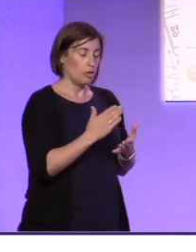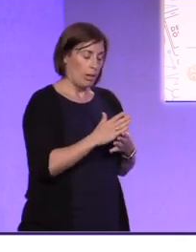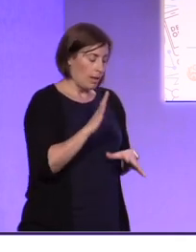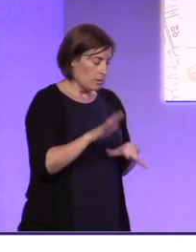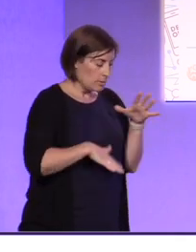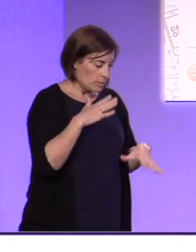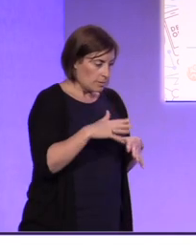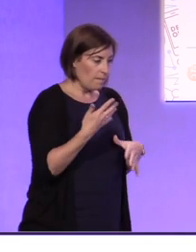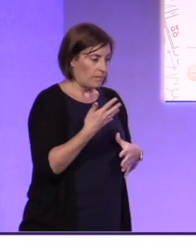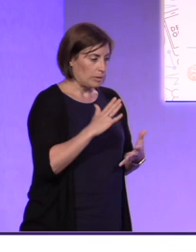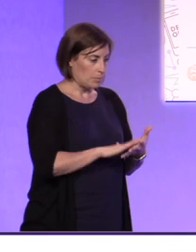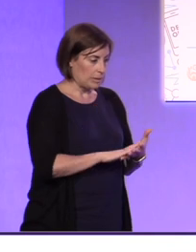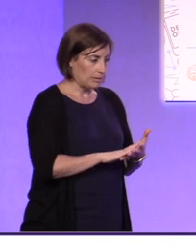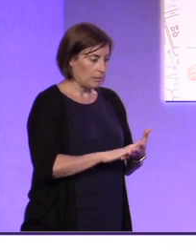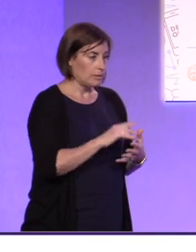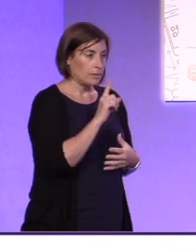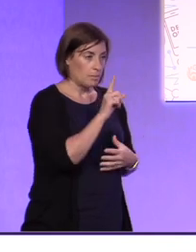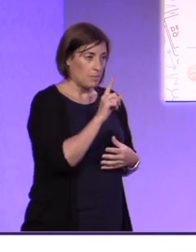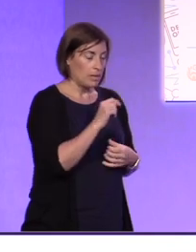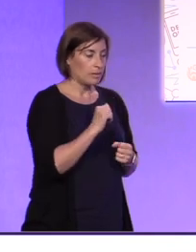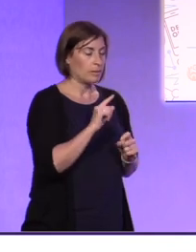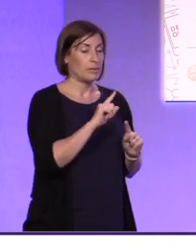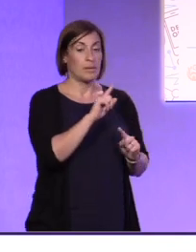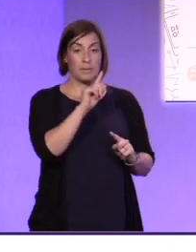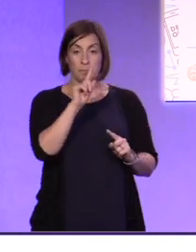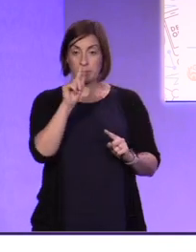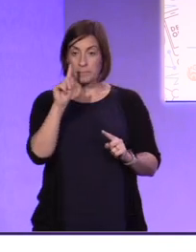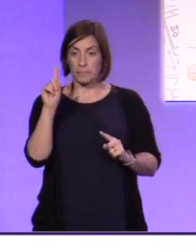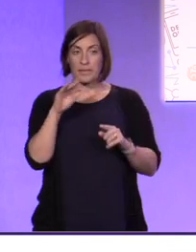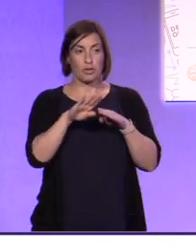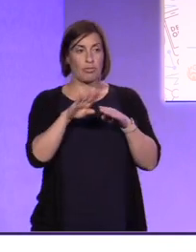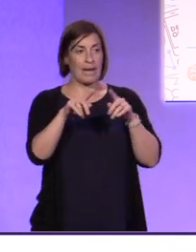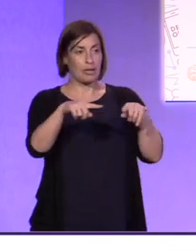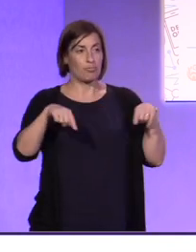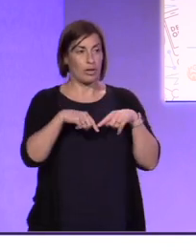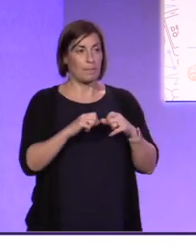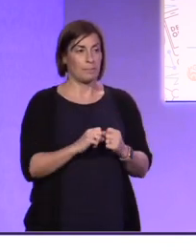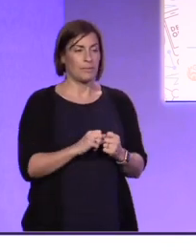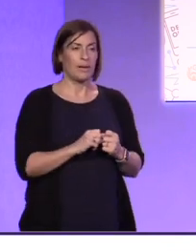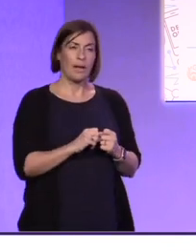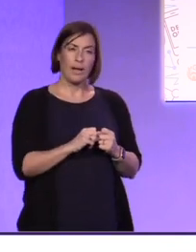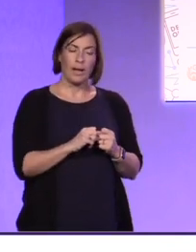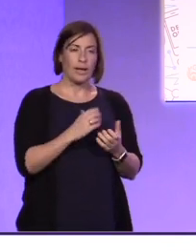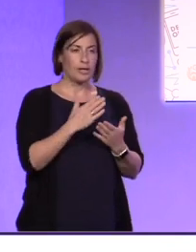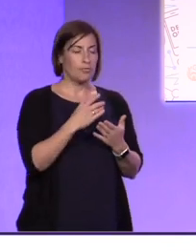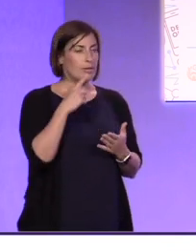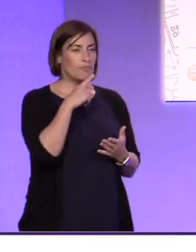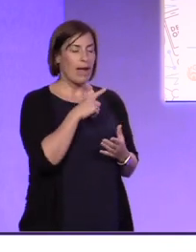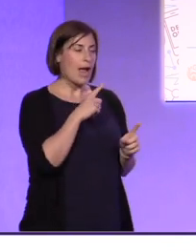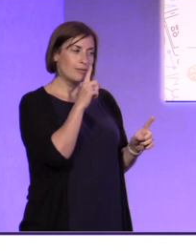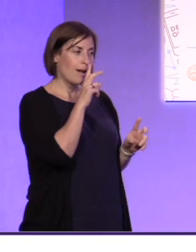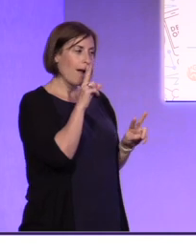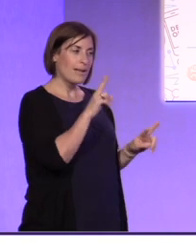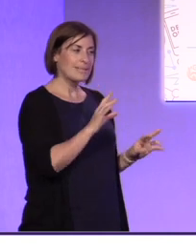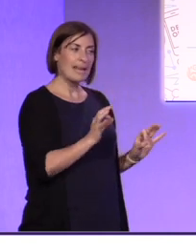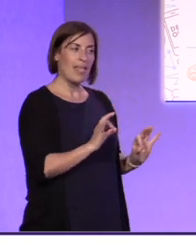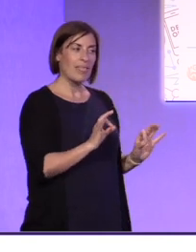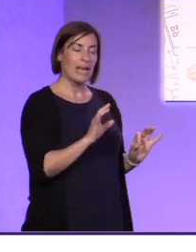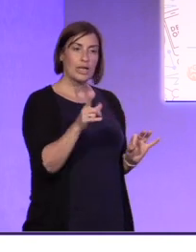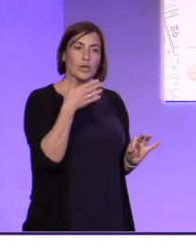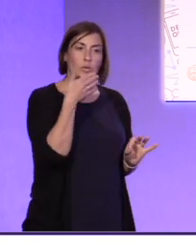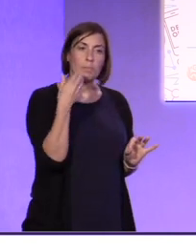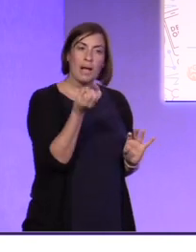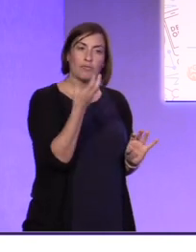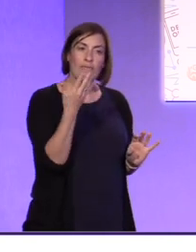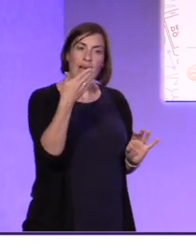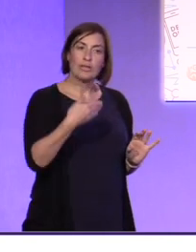minutes. But then I went back to the training room and I said, oh, this is really strange. I can't really see anything. Would you mind just refreshing the